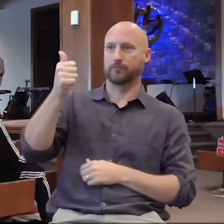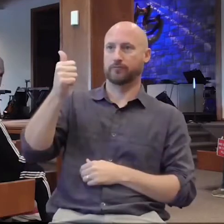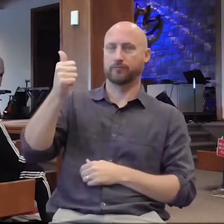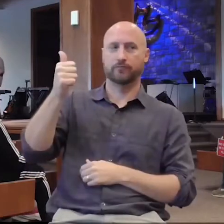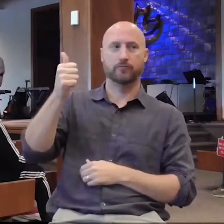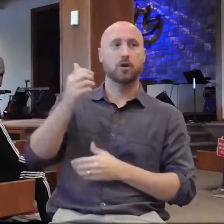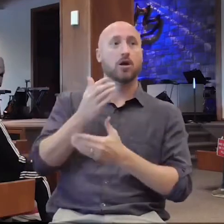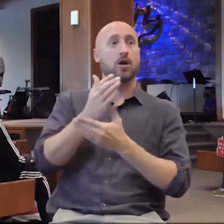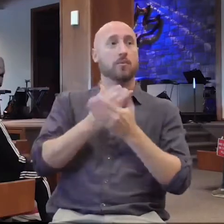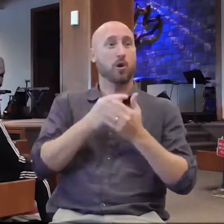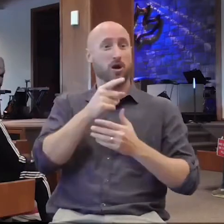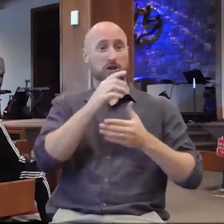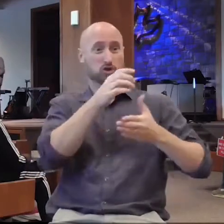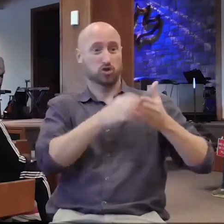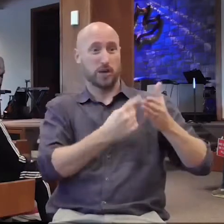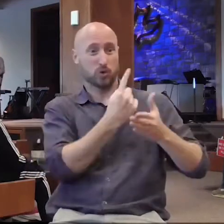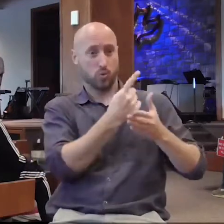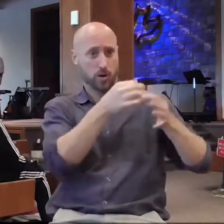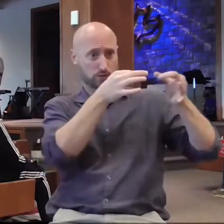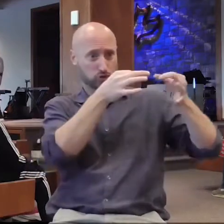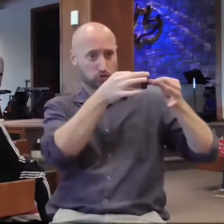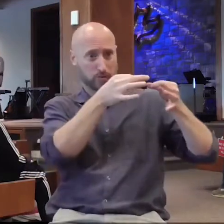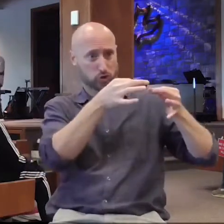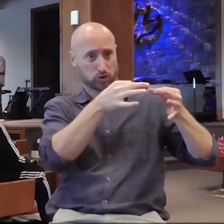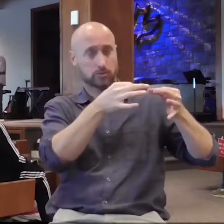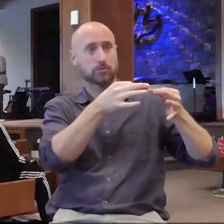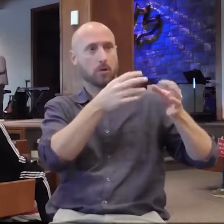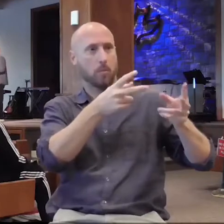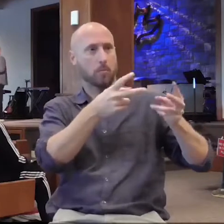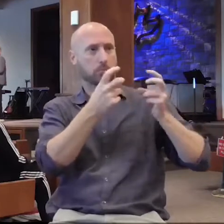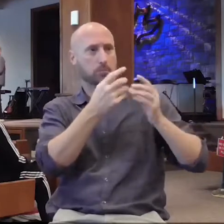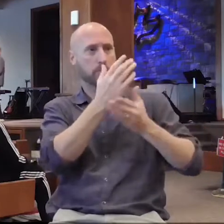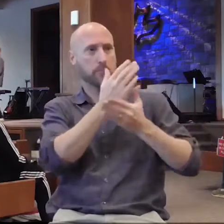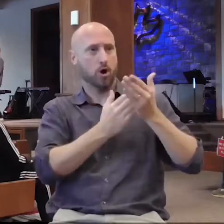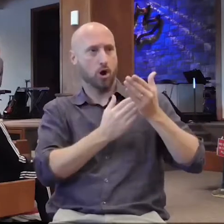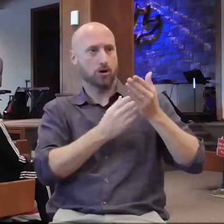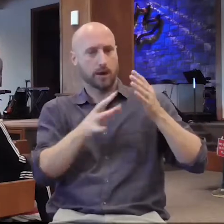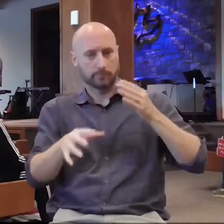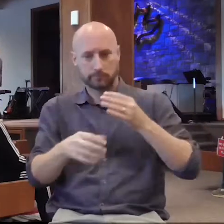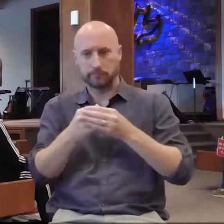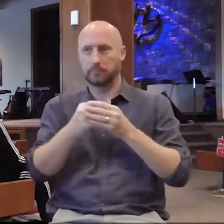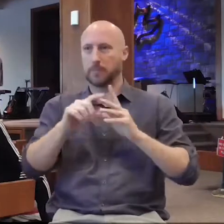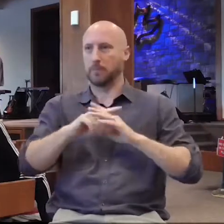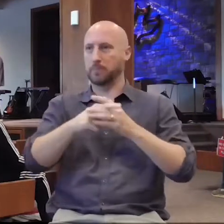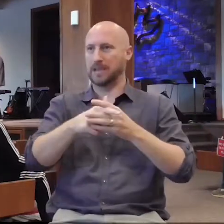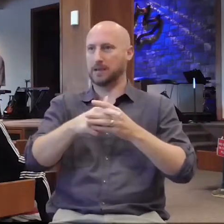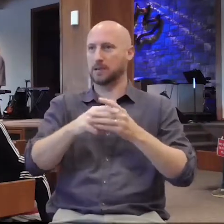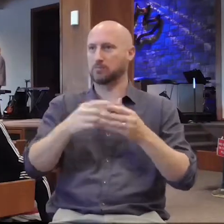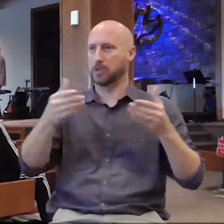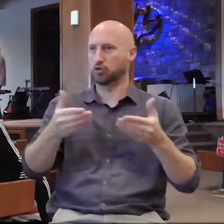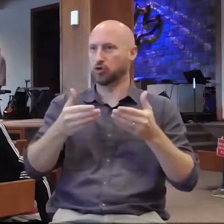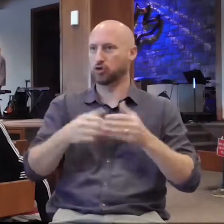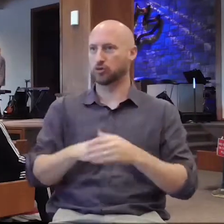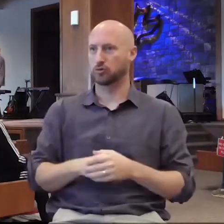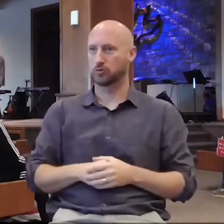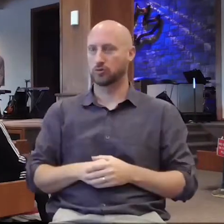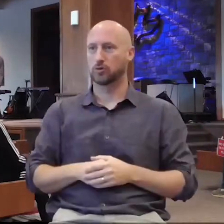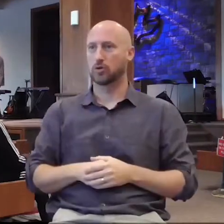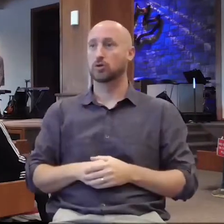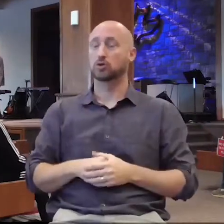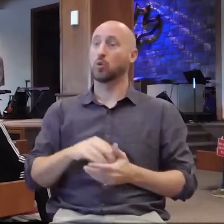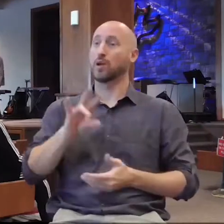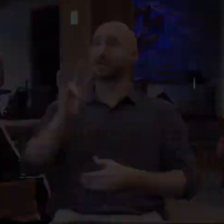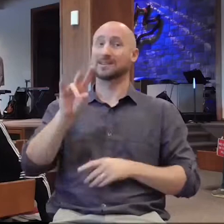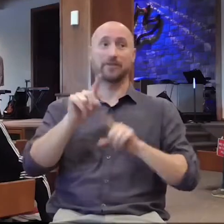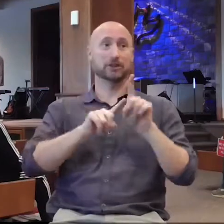from chapter 1. Here, as he writes to this church at Ephesus, he's the one who holds the seven stars in his right hand